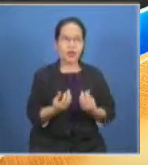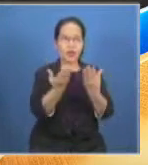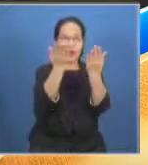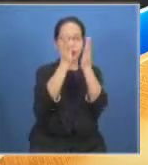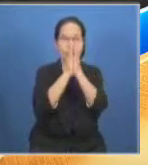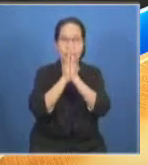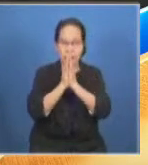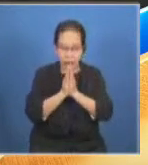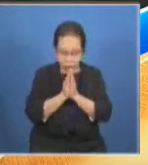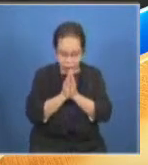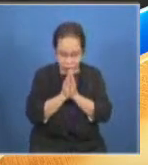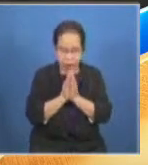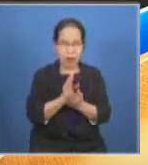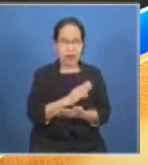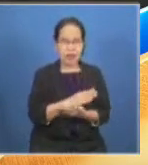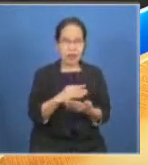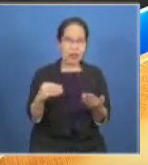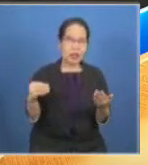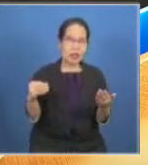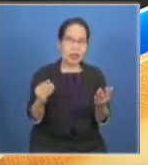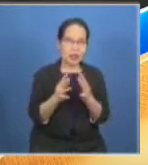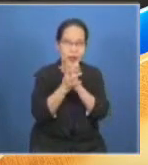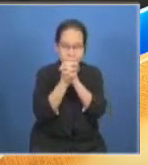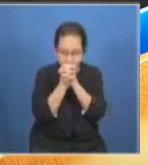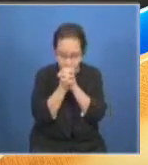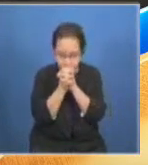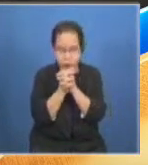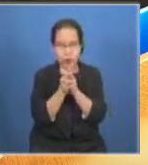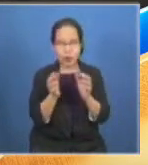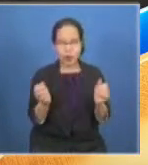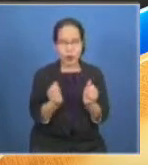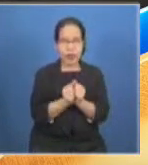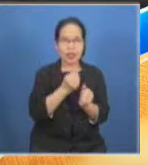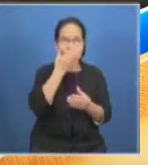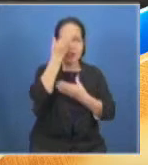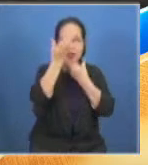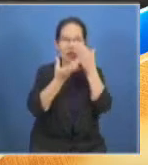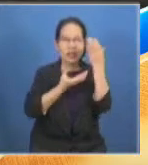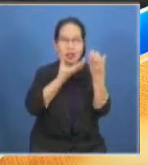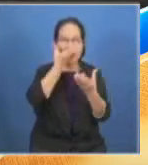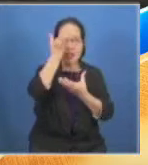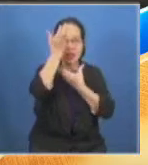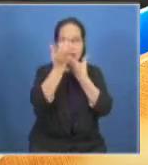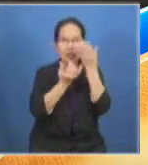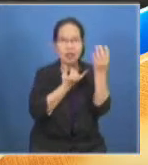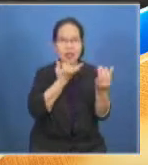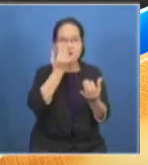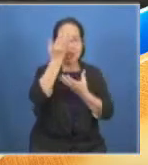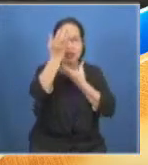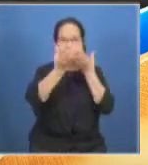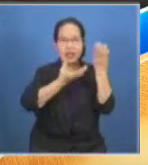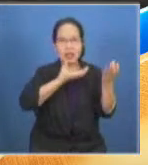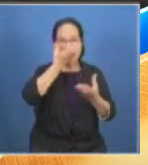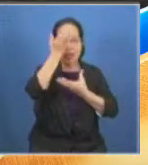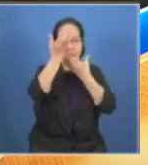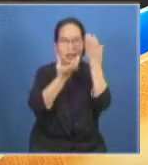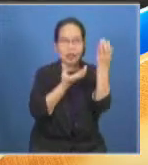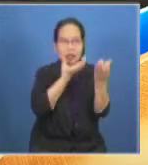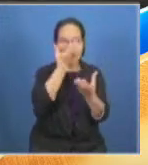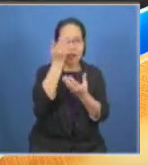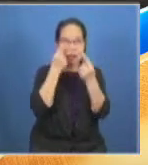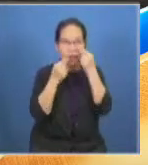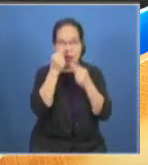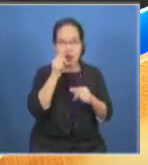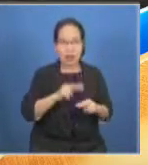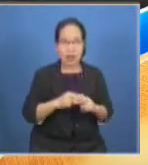had offered up prayers and supplications with strong crying and tears unto